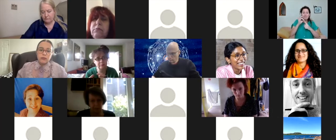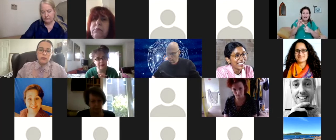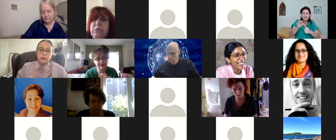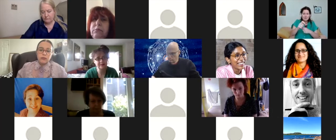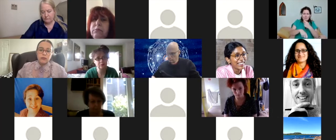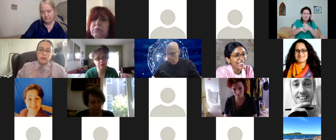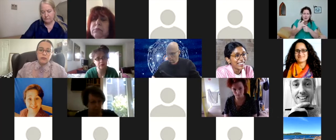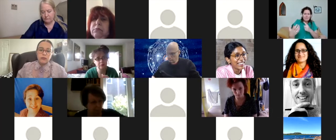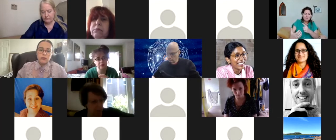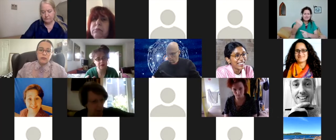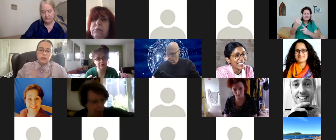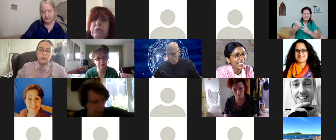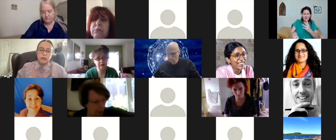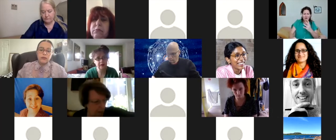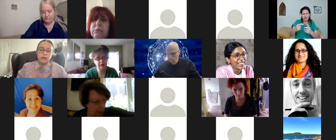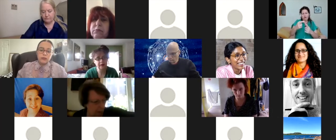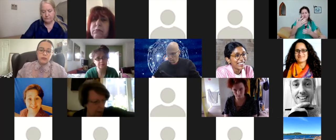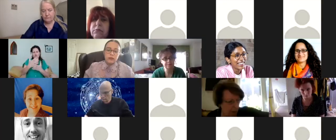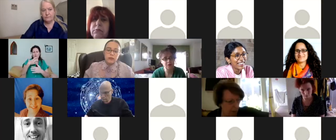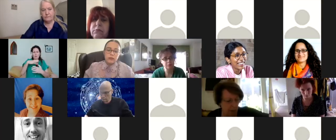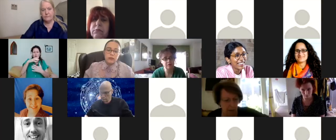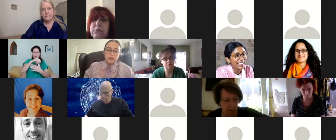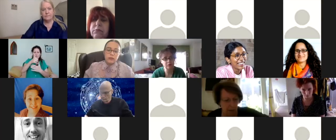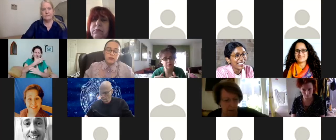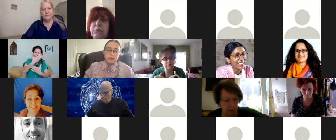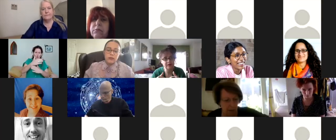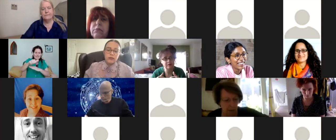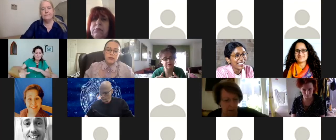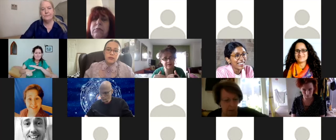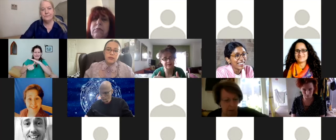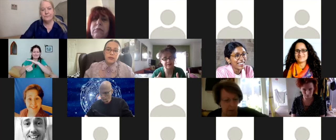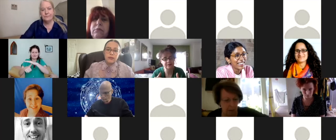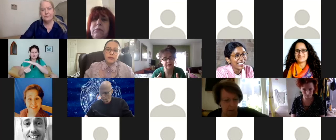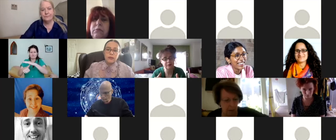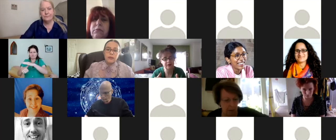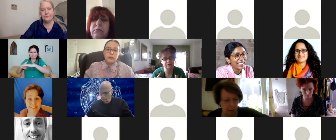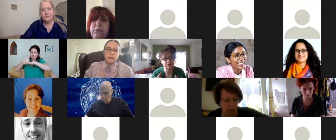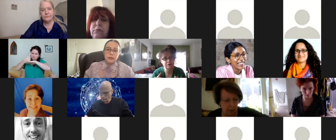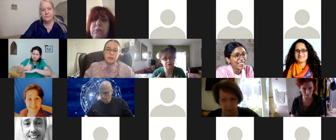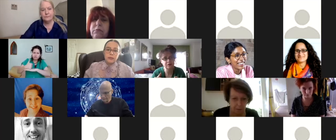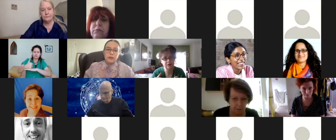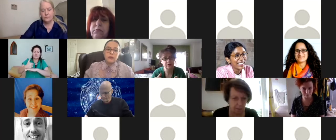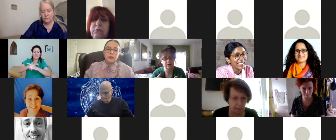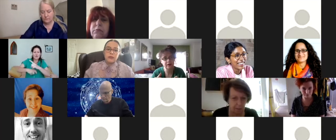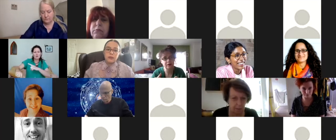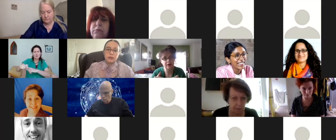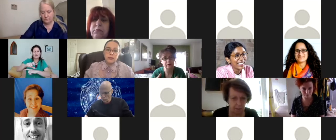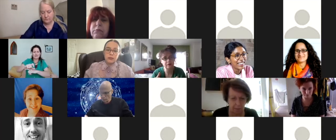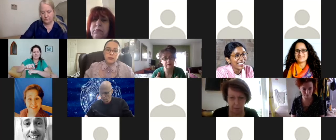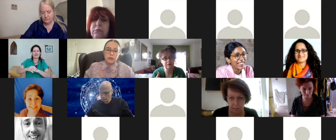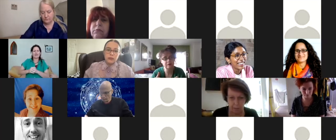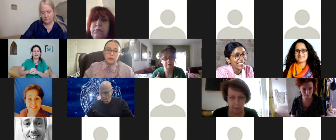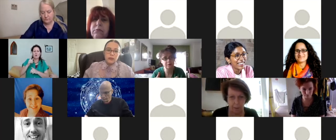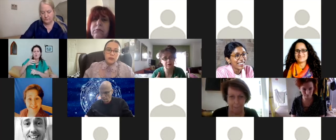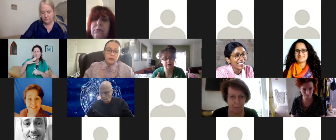to embed with communities, but we need to assess the applications, knowing